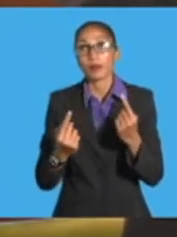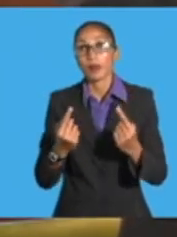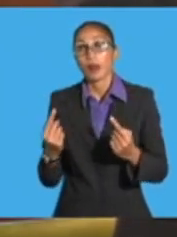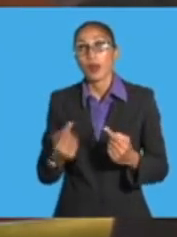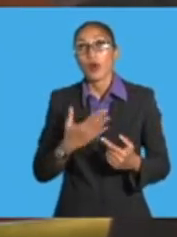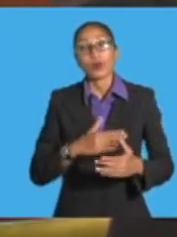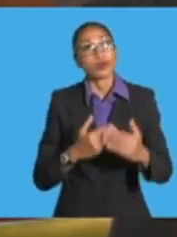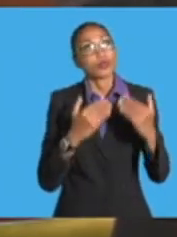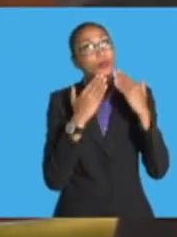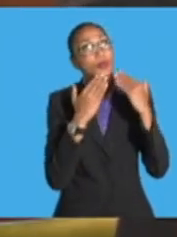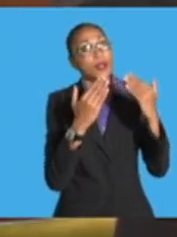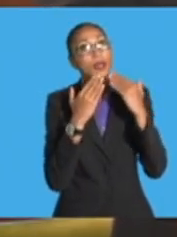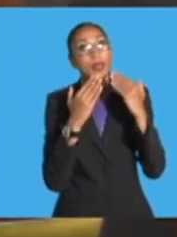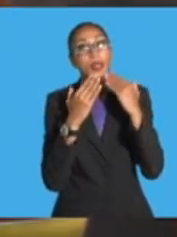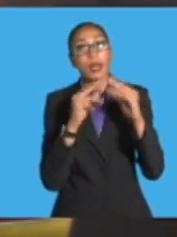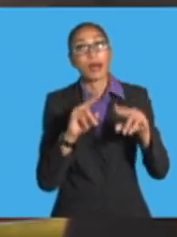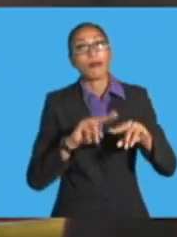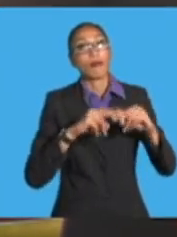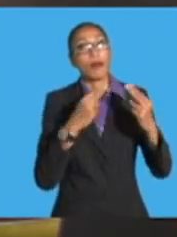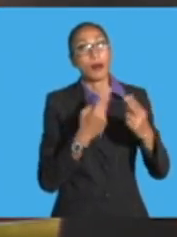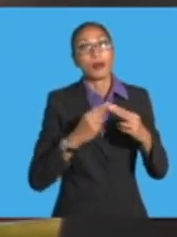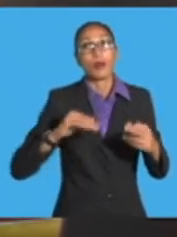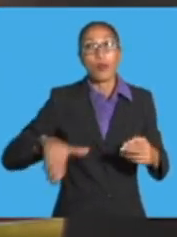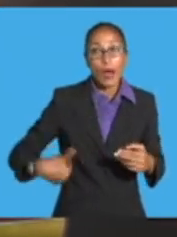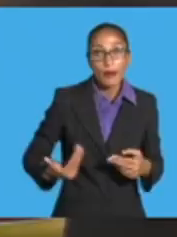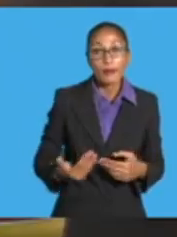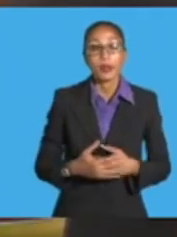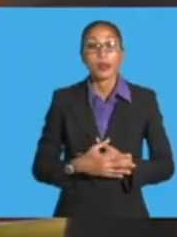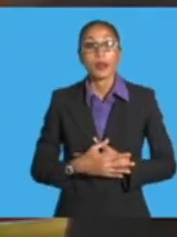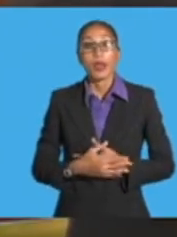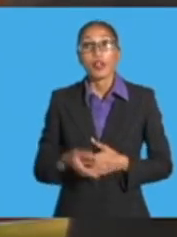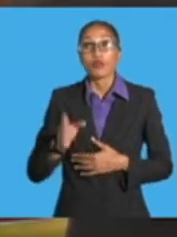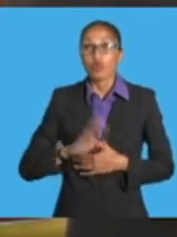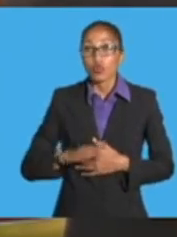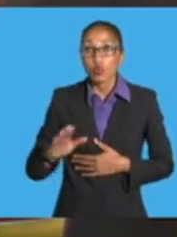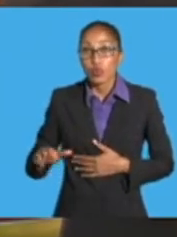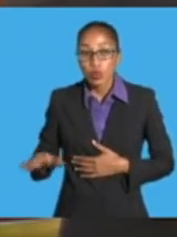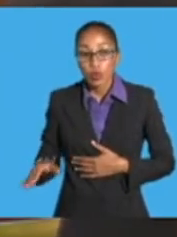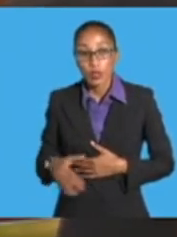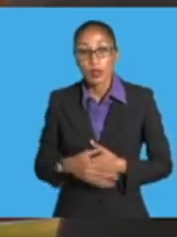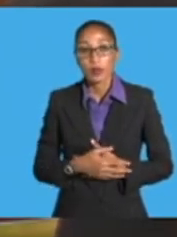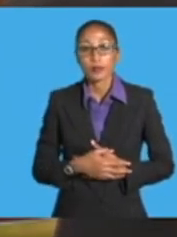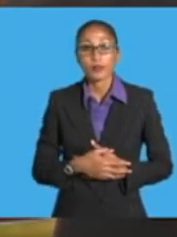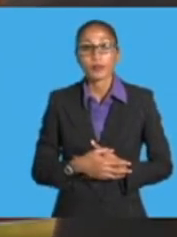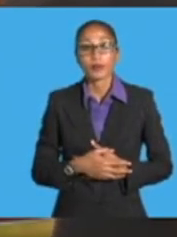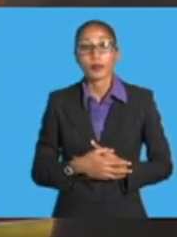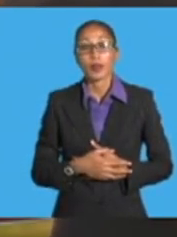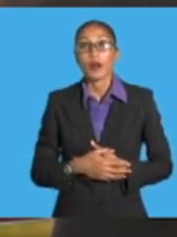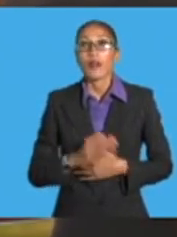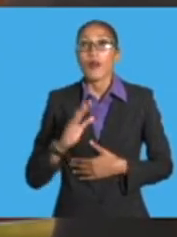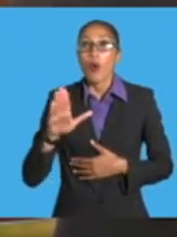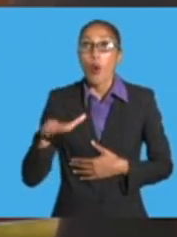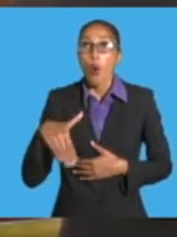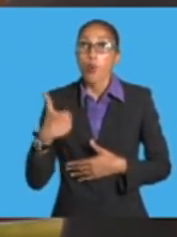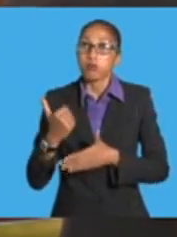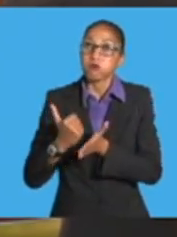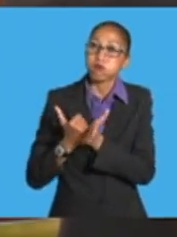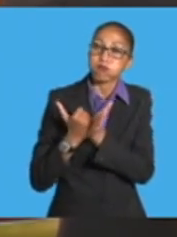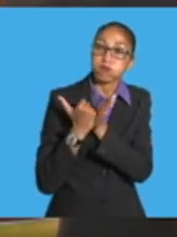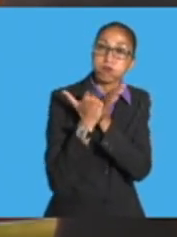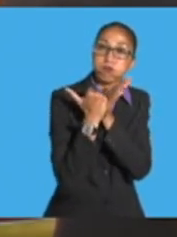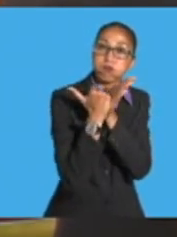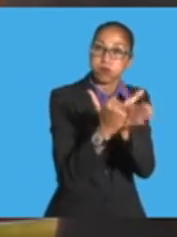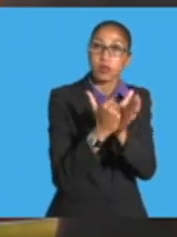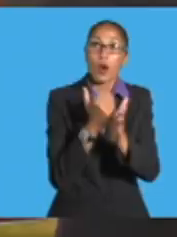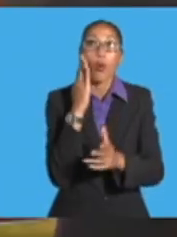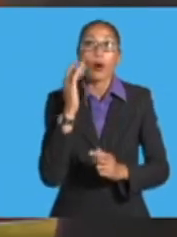Maharaj, my relatives, my wife Vinita Nand, and children Justin and Chetan Nand for their tremendous support during